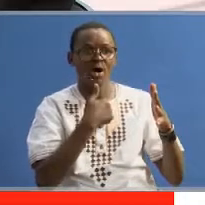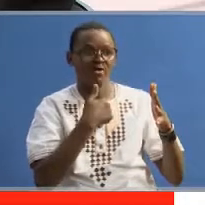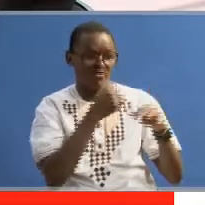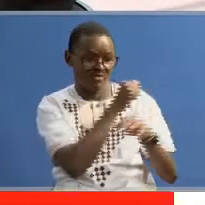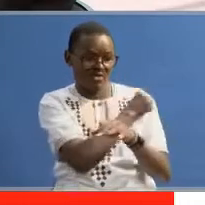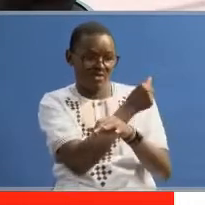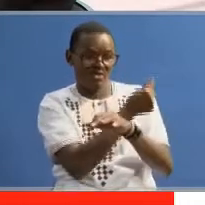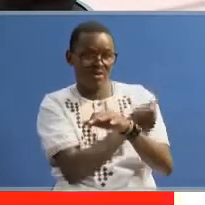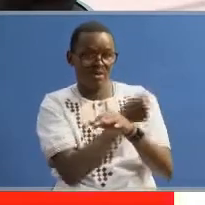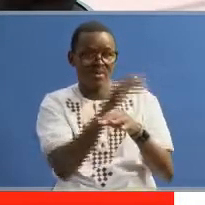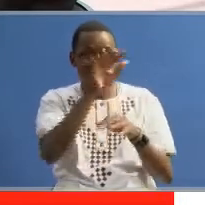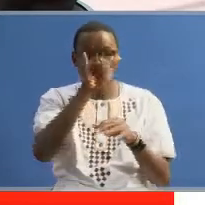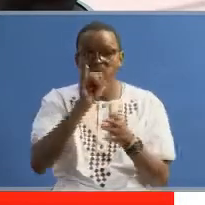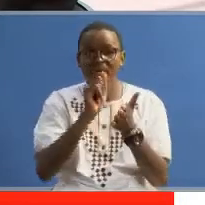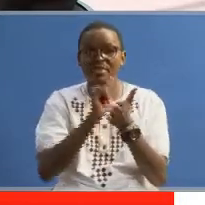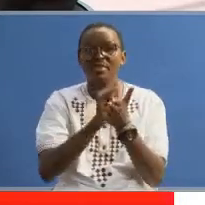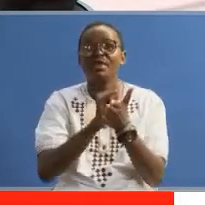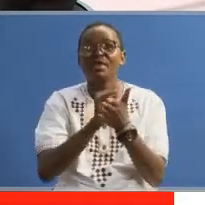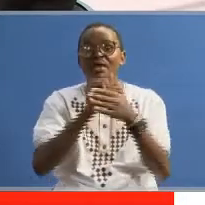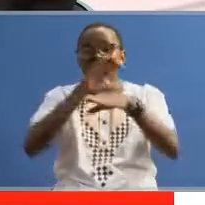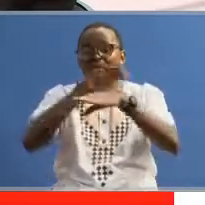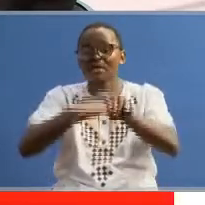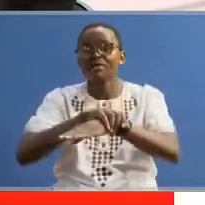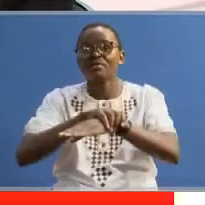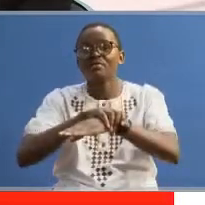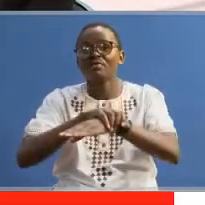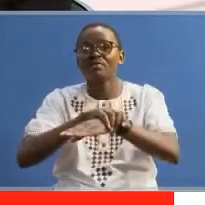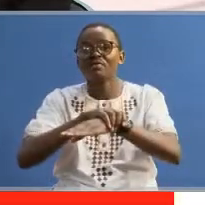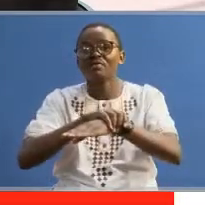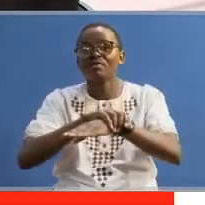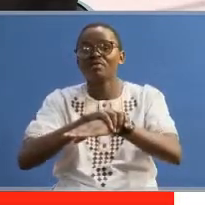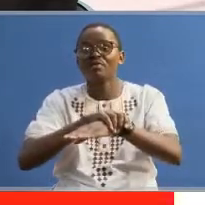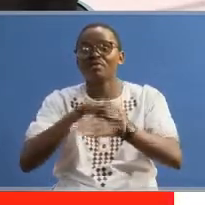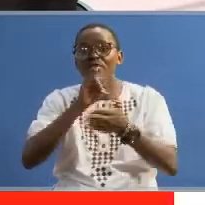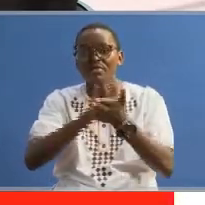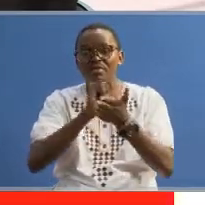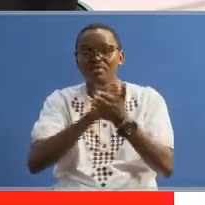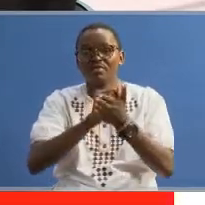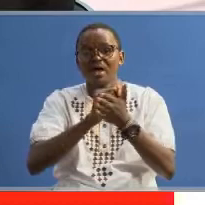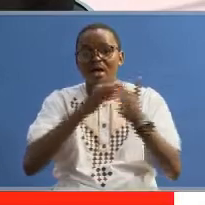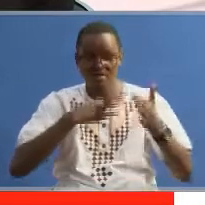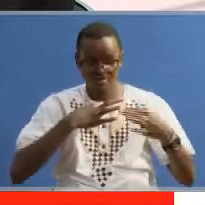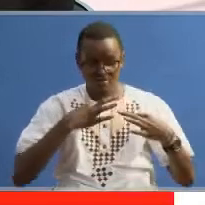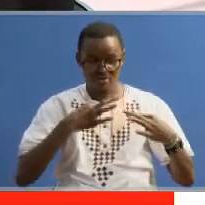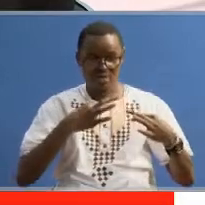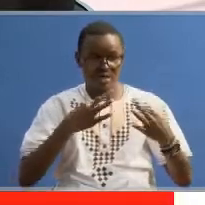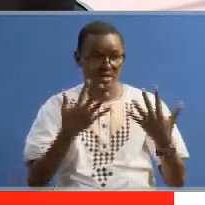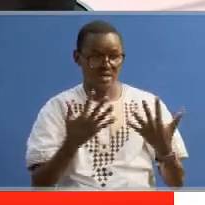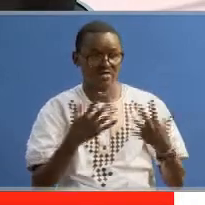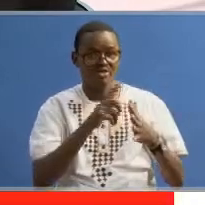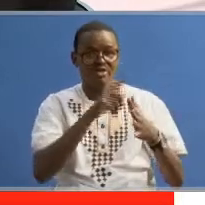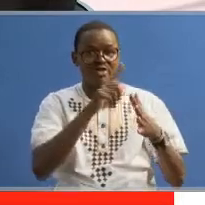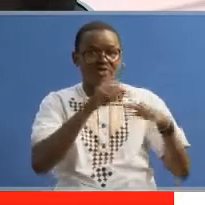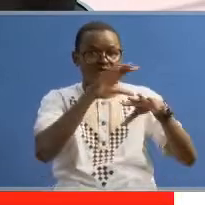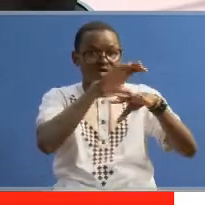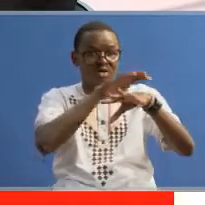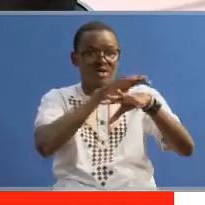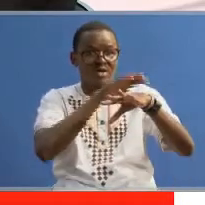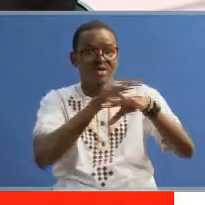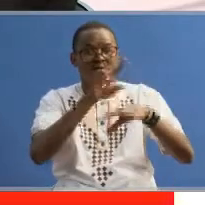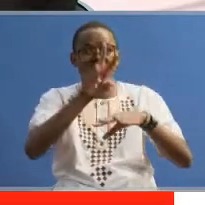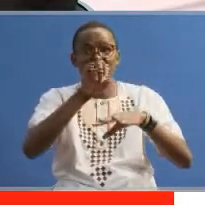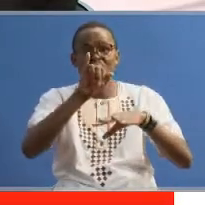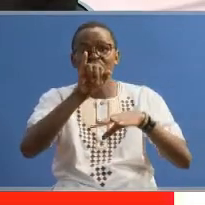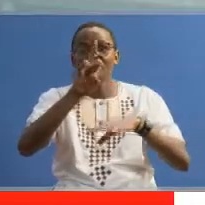authority by the simple fact that they actually get to wear that cape and don that uniform. How then do we get victims to